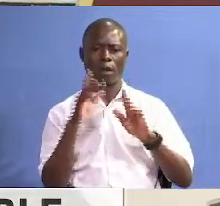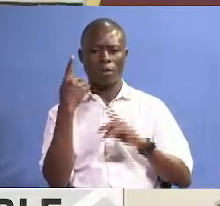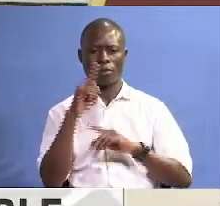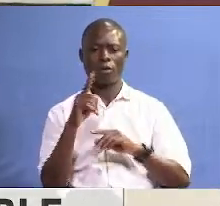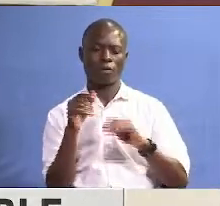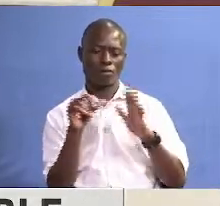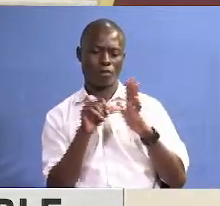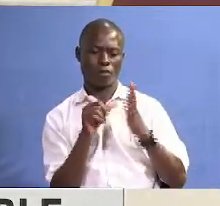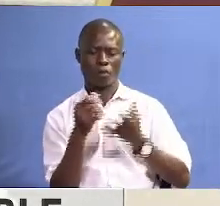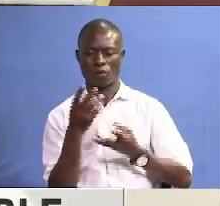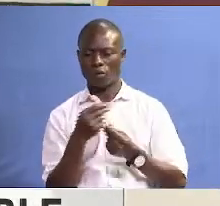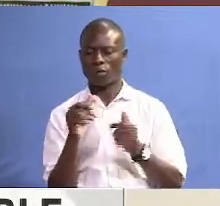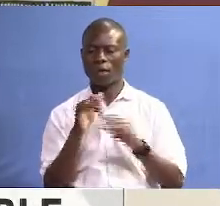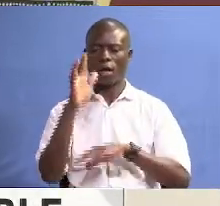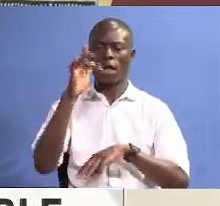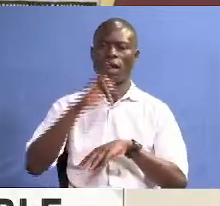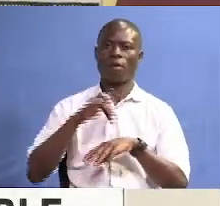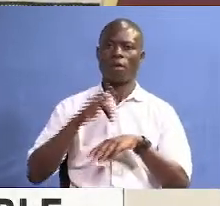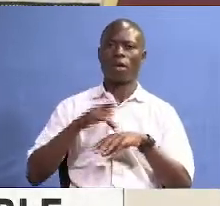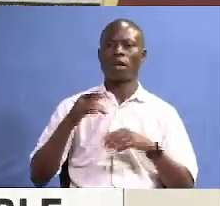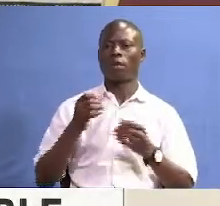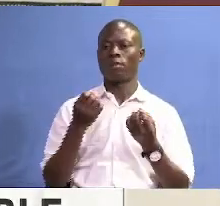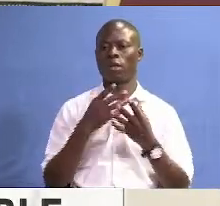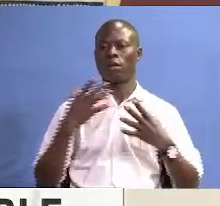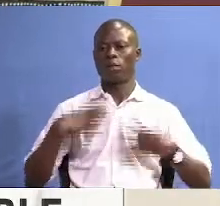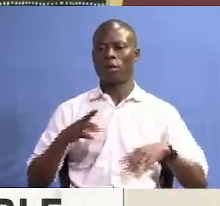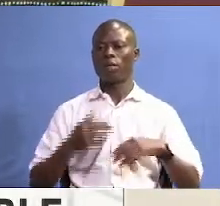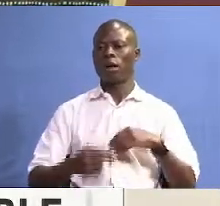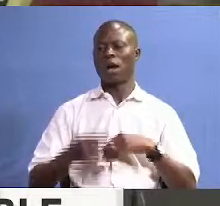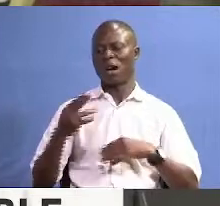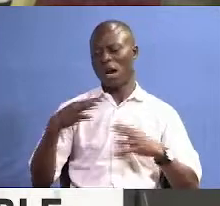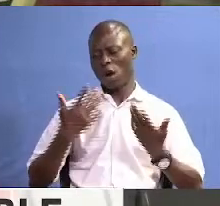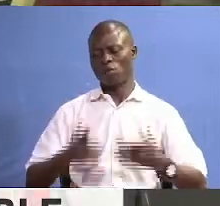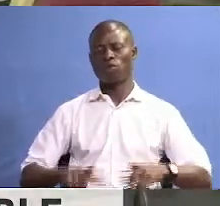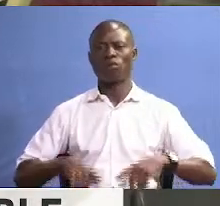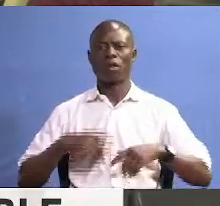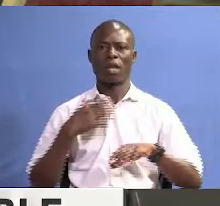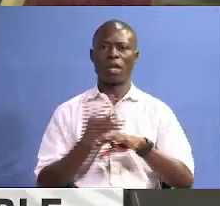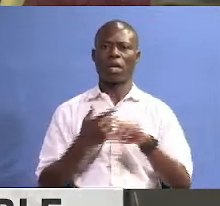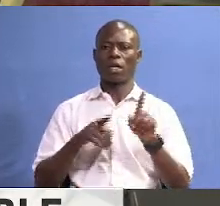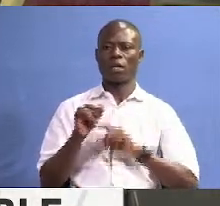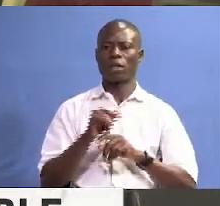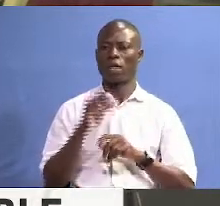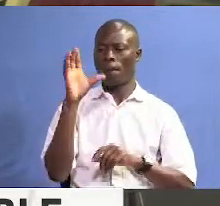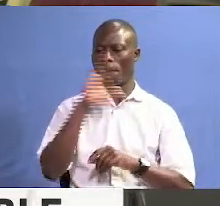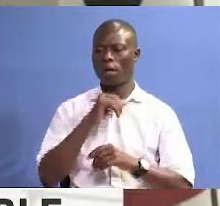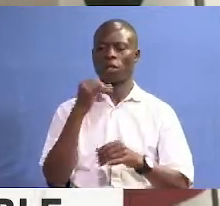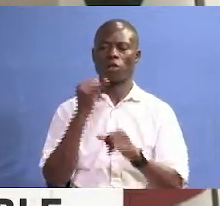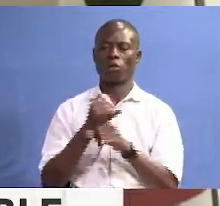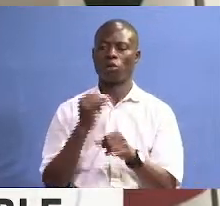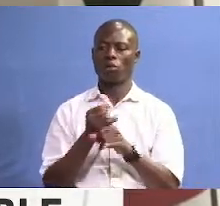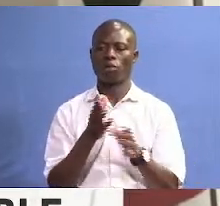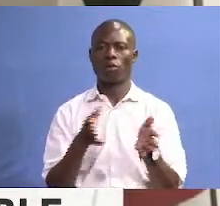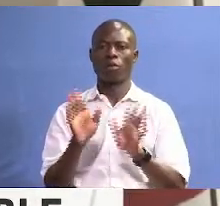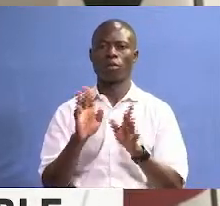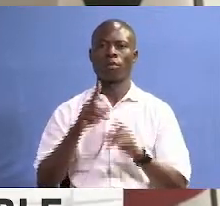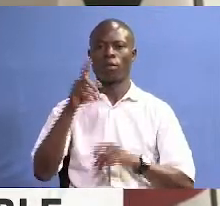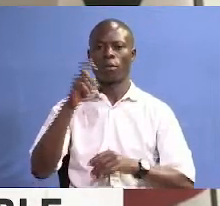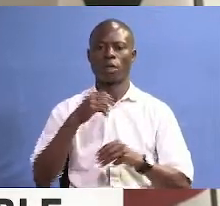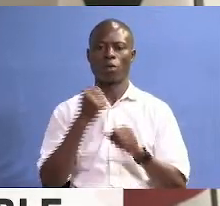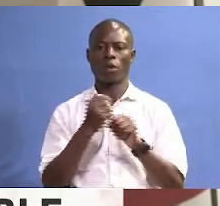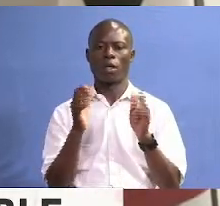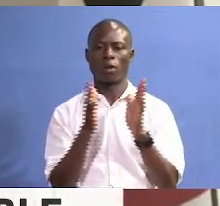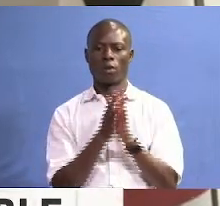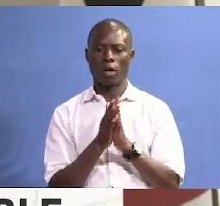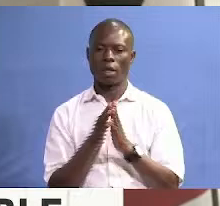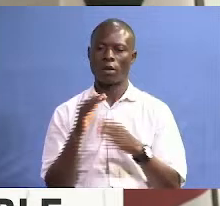issues affecting majority of Kenyans, including high costs of living and lack of employment opportunities. We must work together to